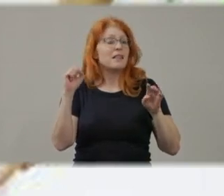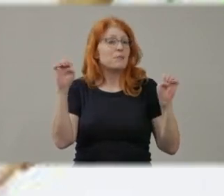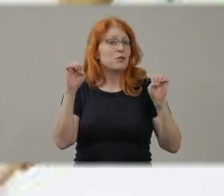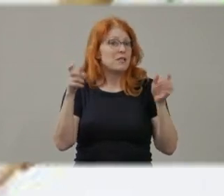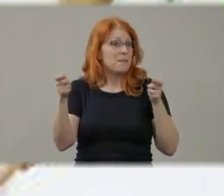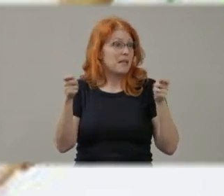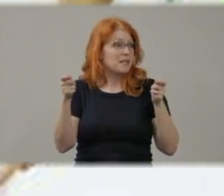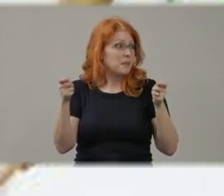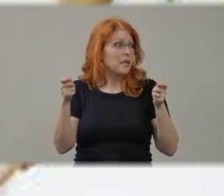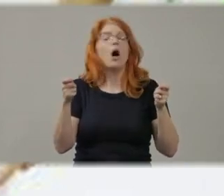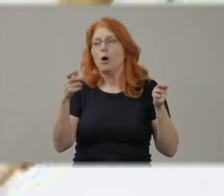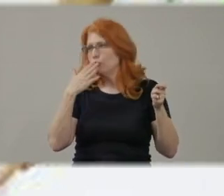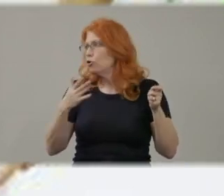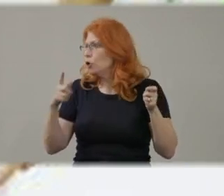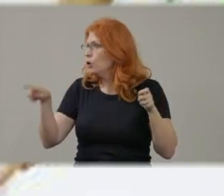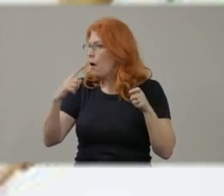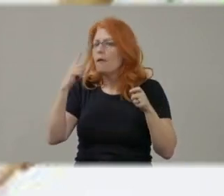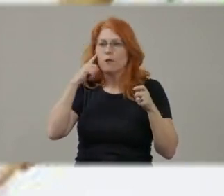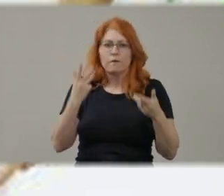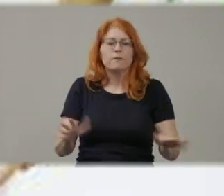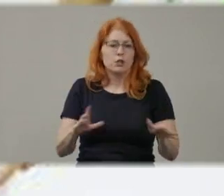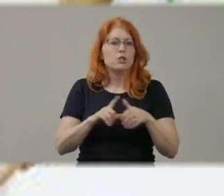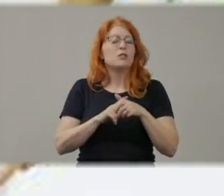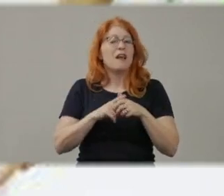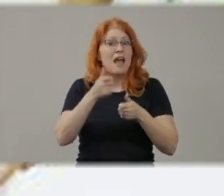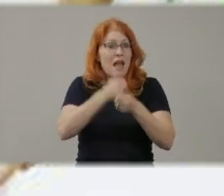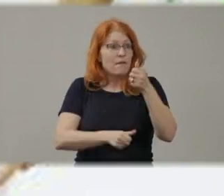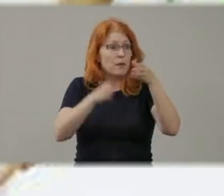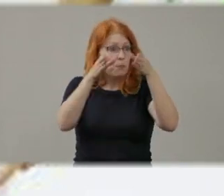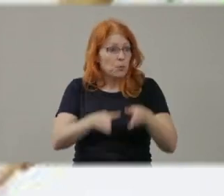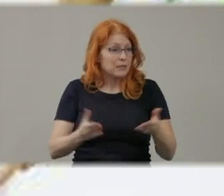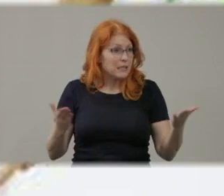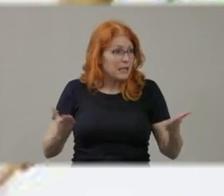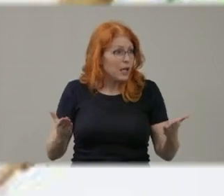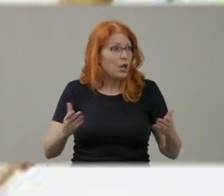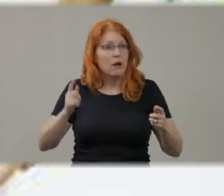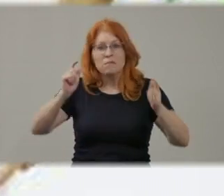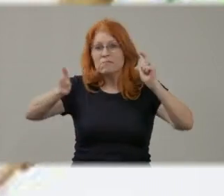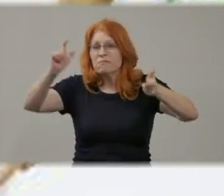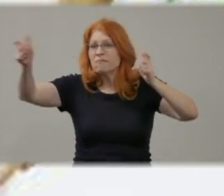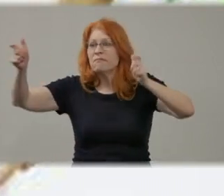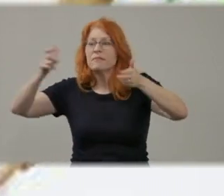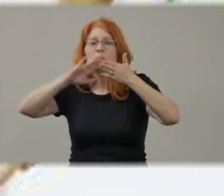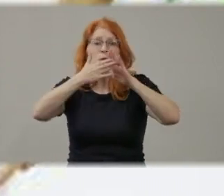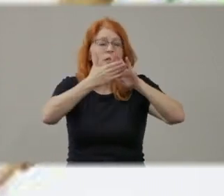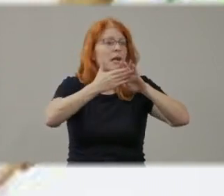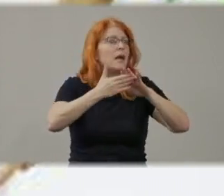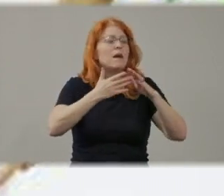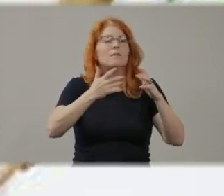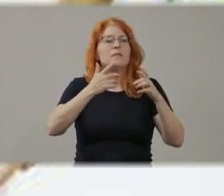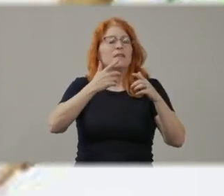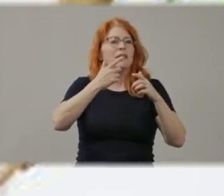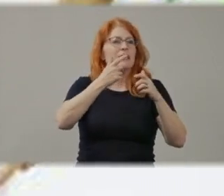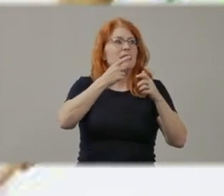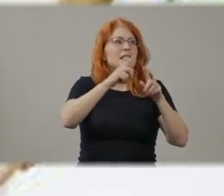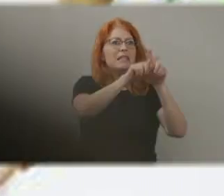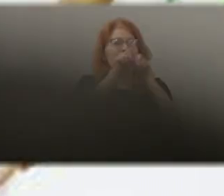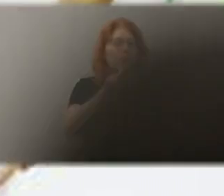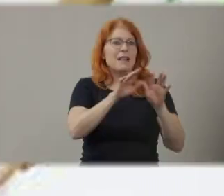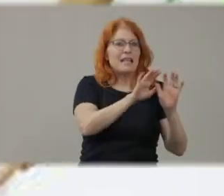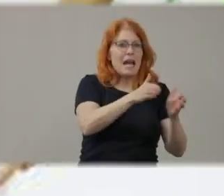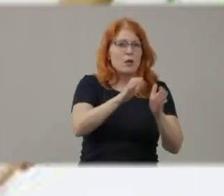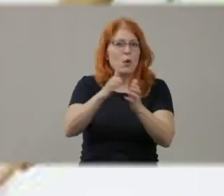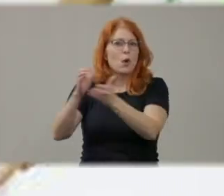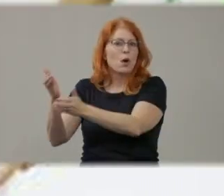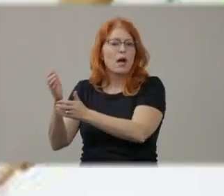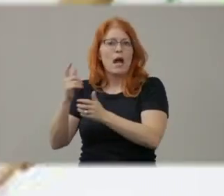amazing. Every single person in this room, every person in our community, there is a different category of personnel, and we